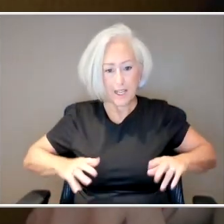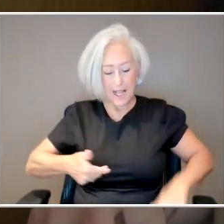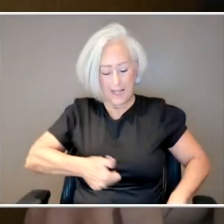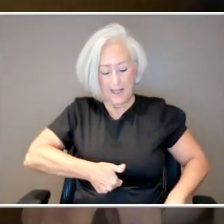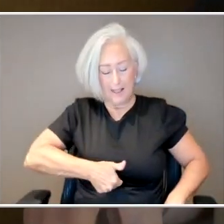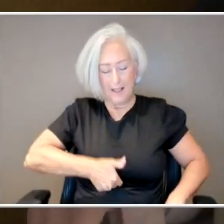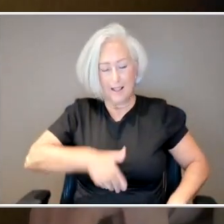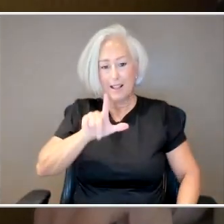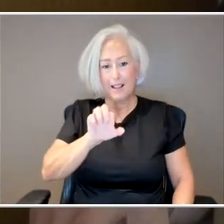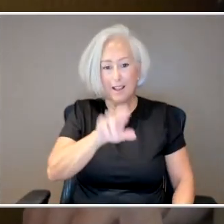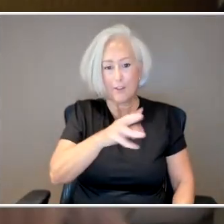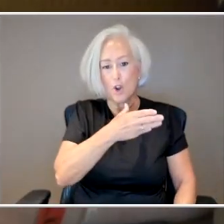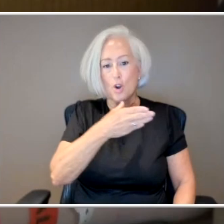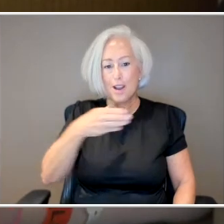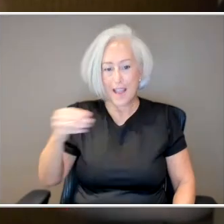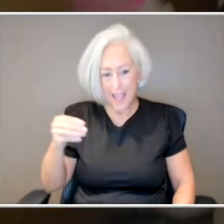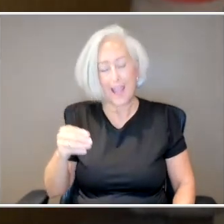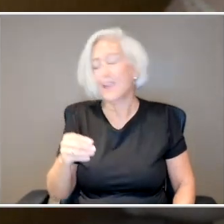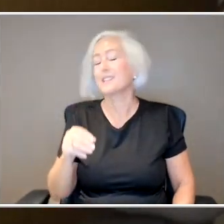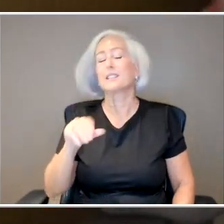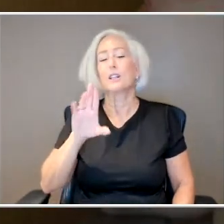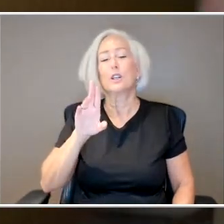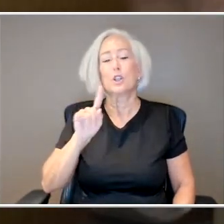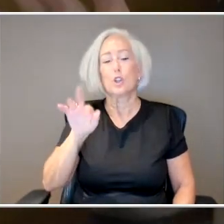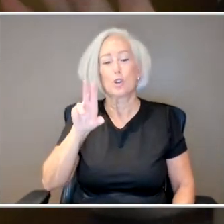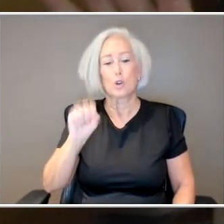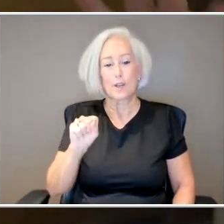to live?" She's like, "No.